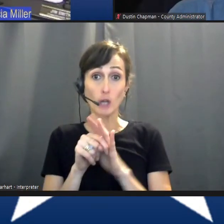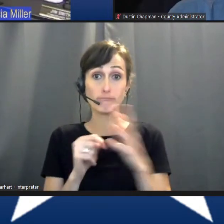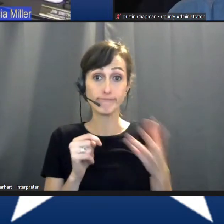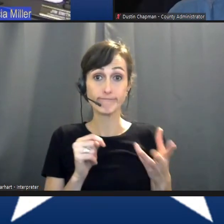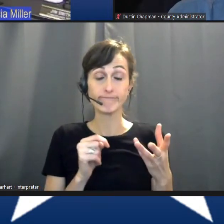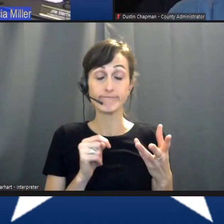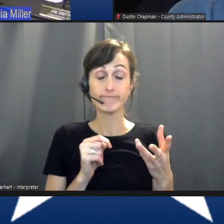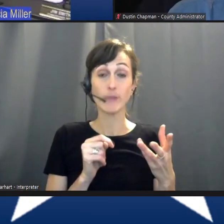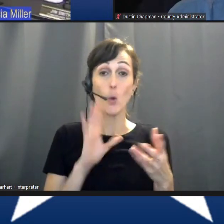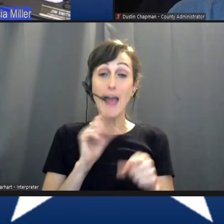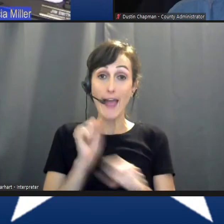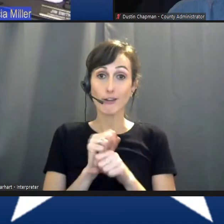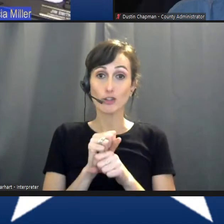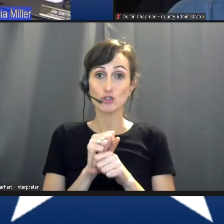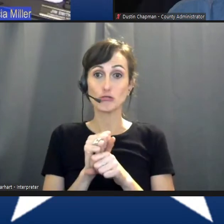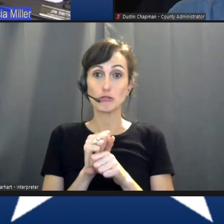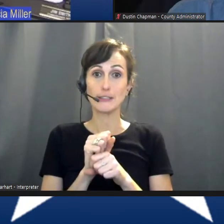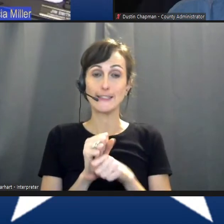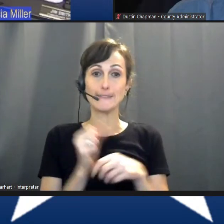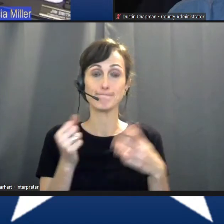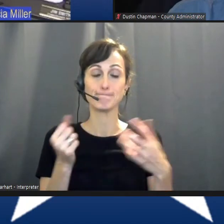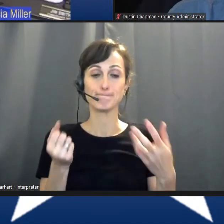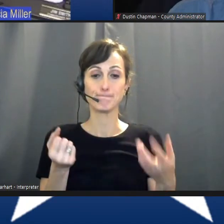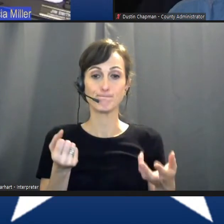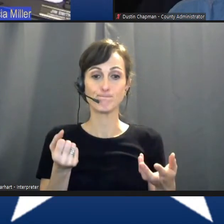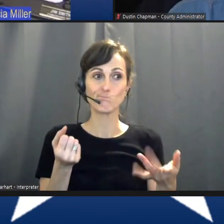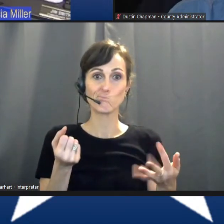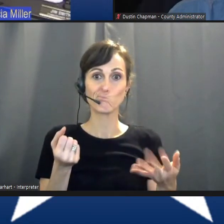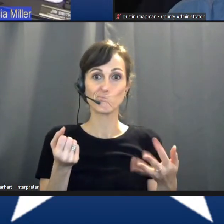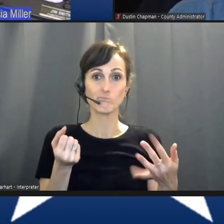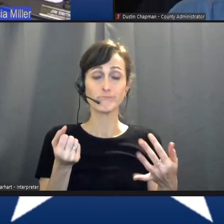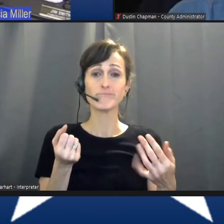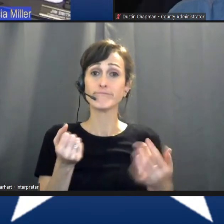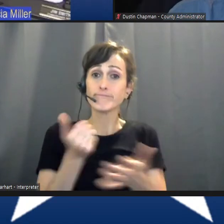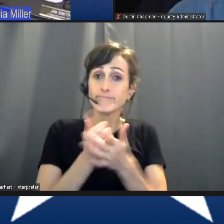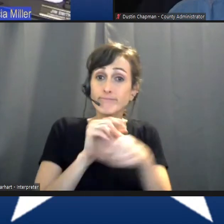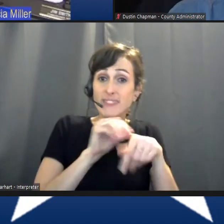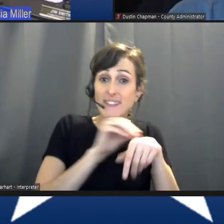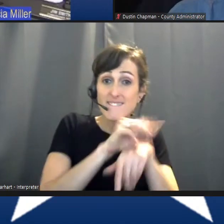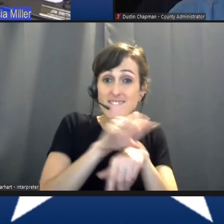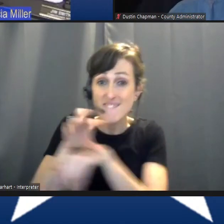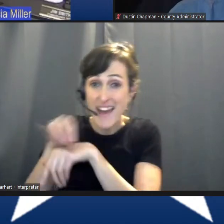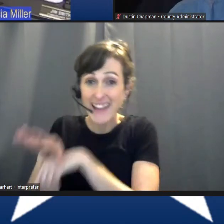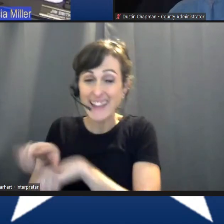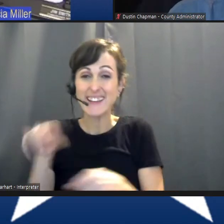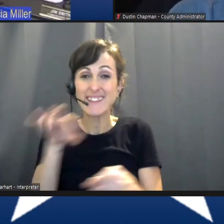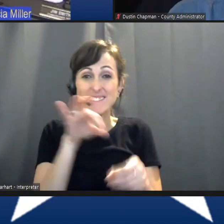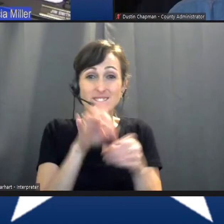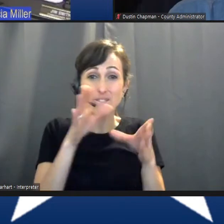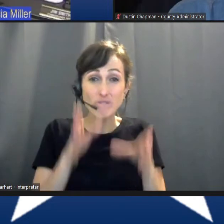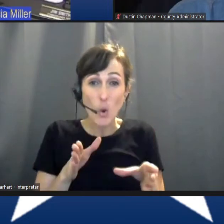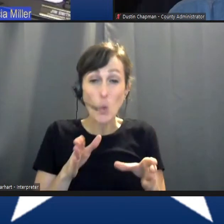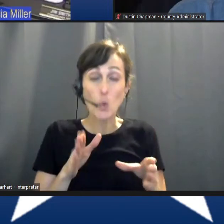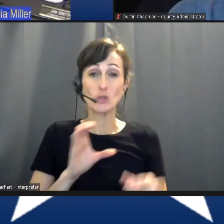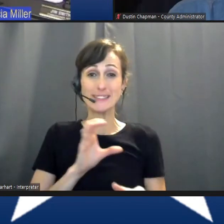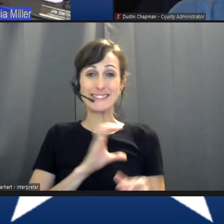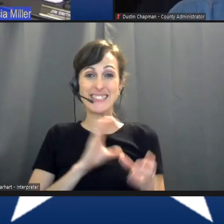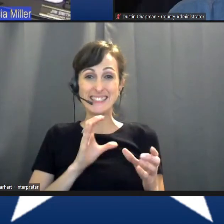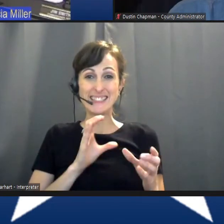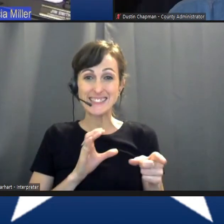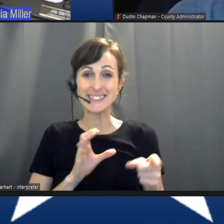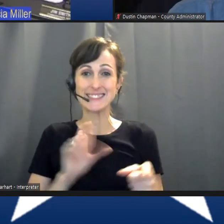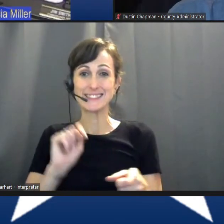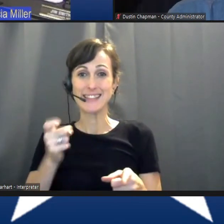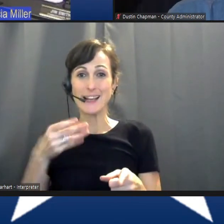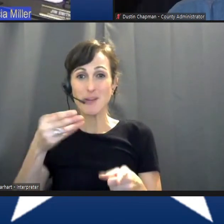will actually touch the voters and the citizens, the taxpayers, right in their homes on some of the solutions that